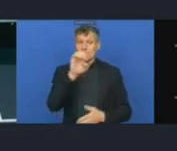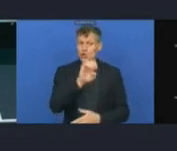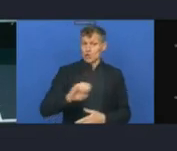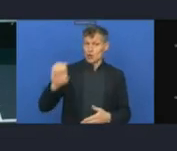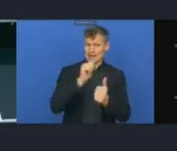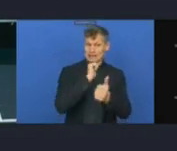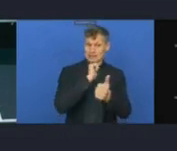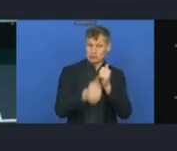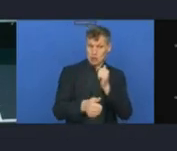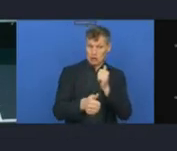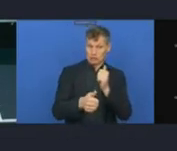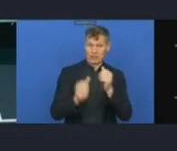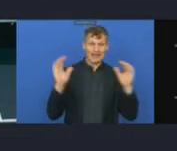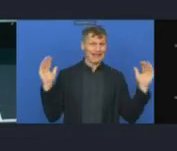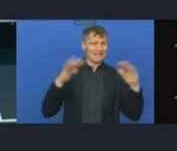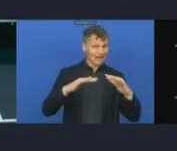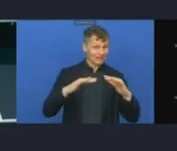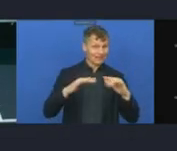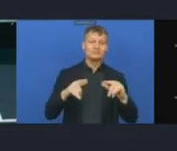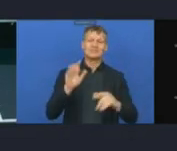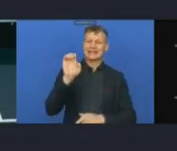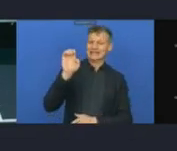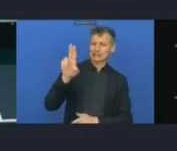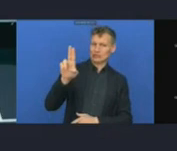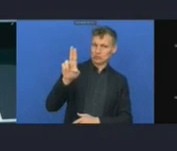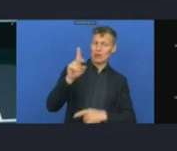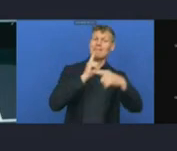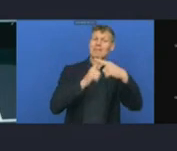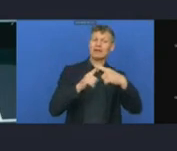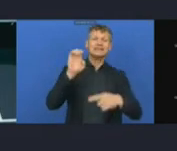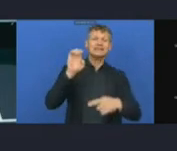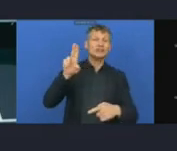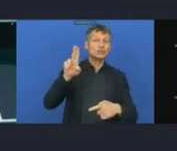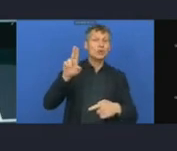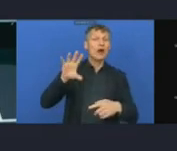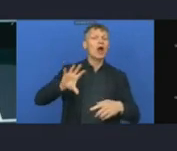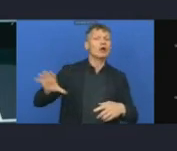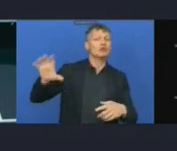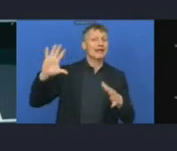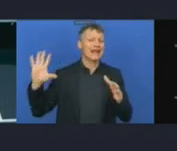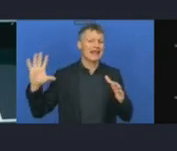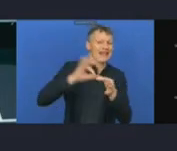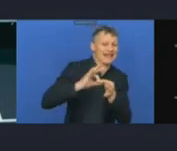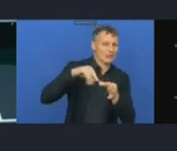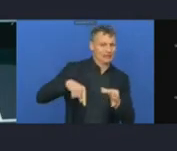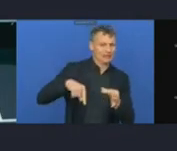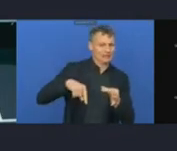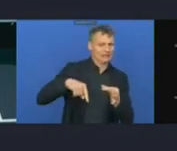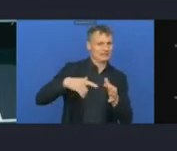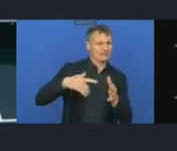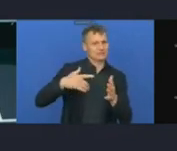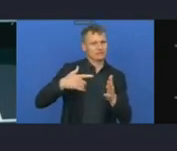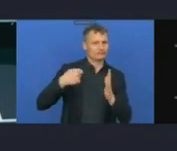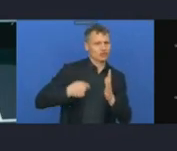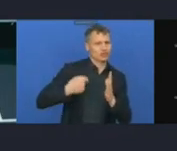EU countries and countries associated to the program, and all these countries are eligible, so there is no